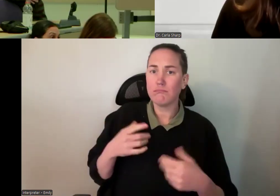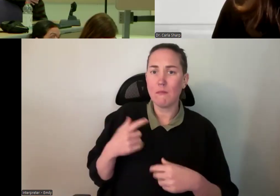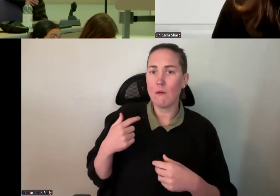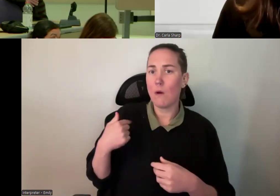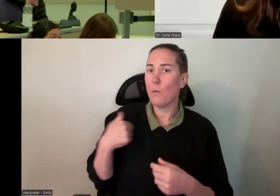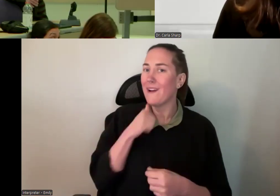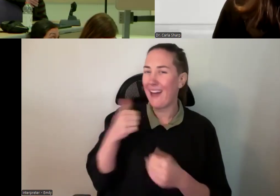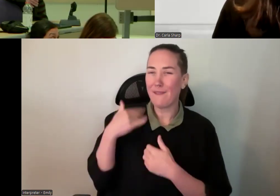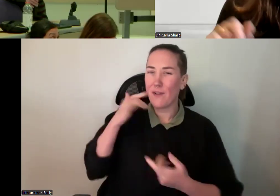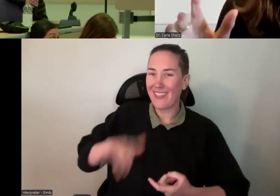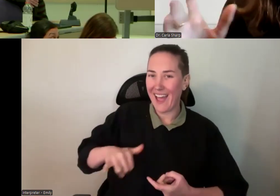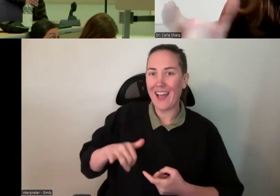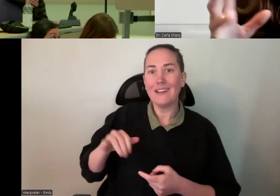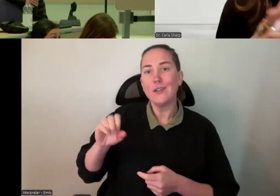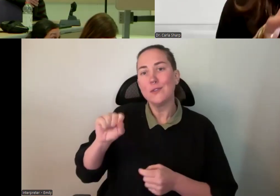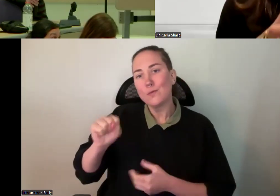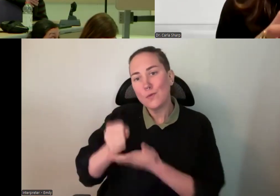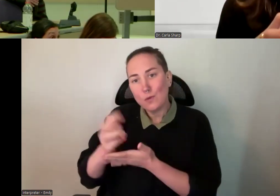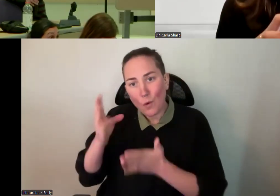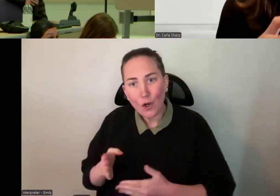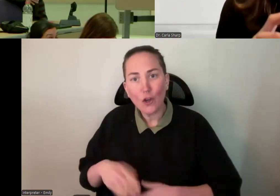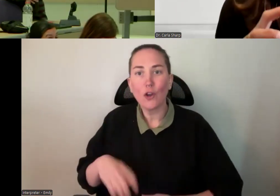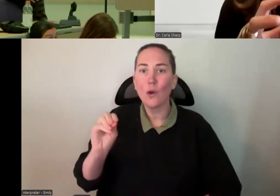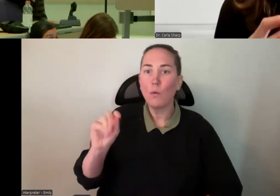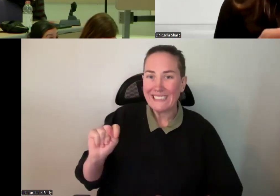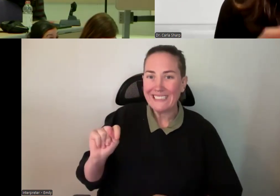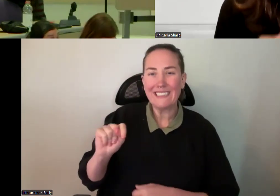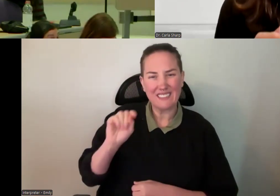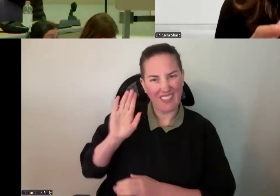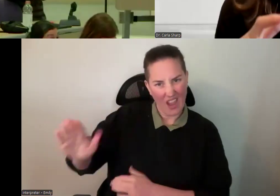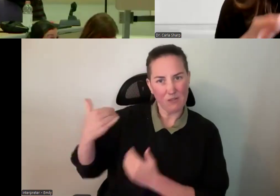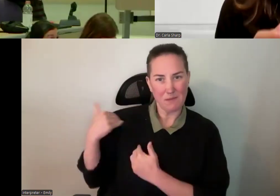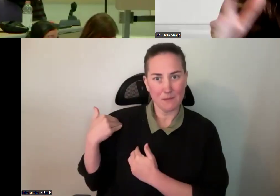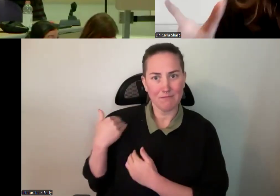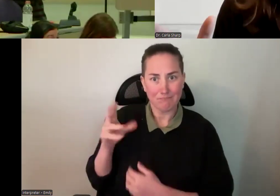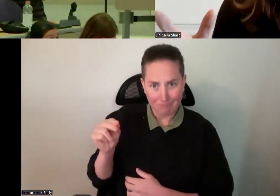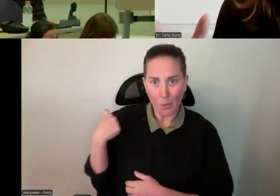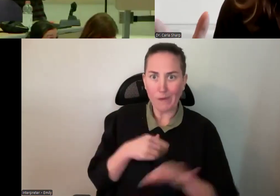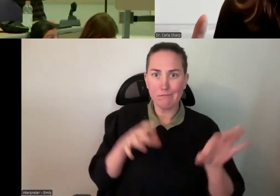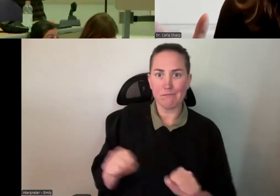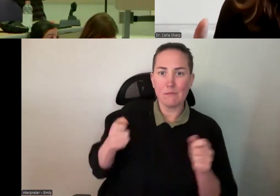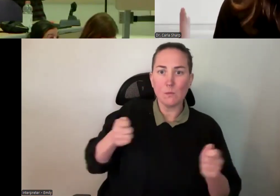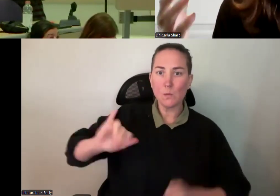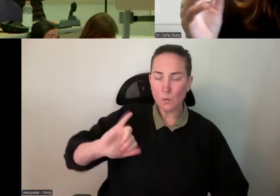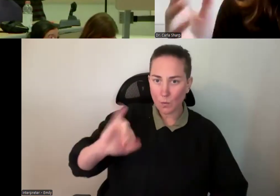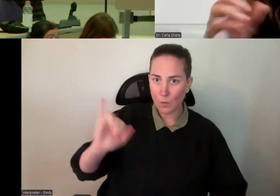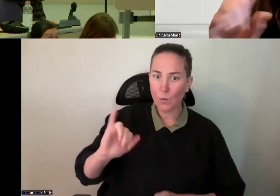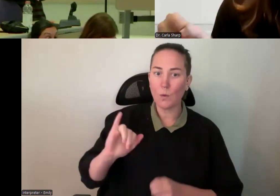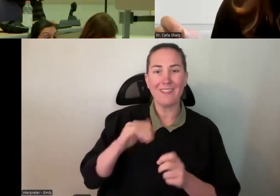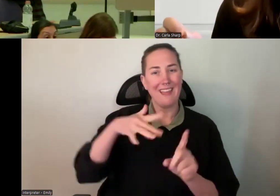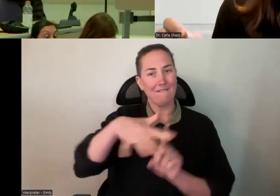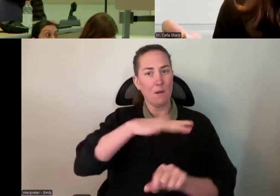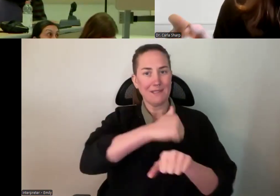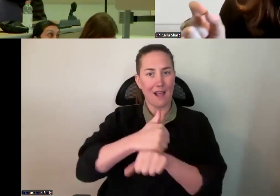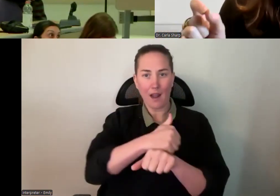for the occupational therapist, but becoming a little bit more intentional about how we can also set up the environment. A